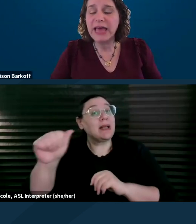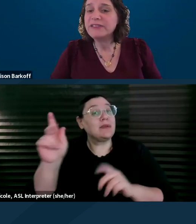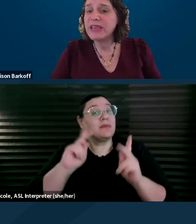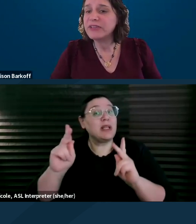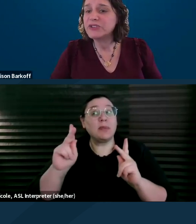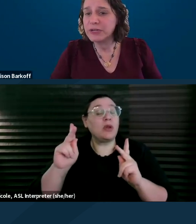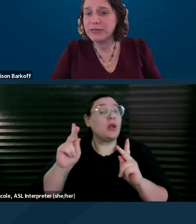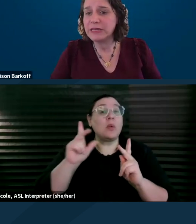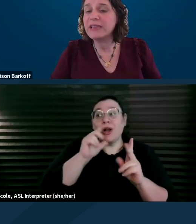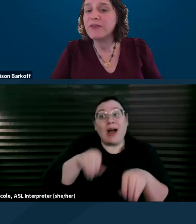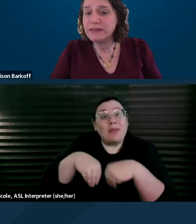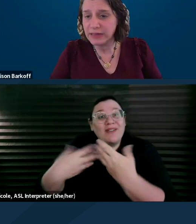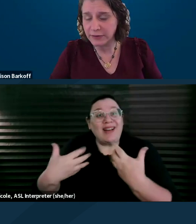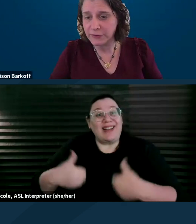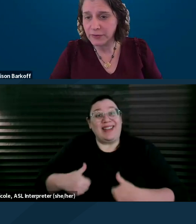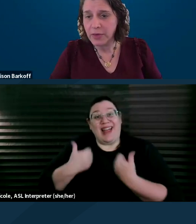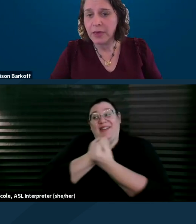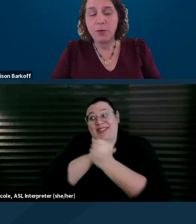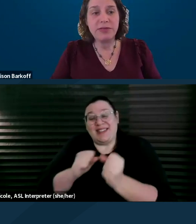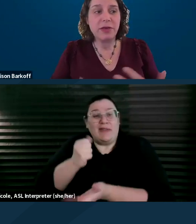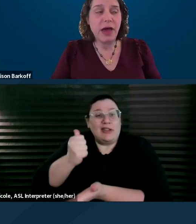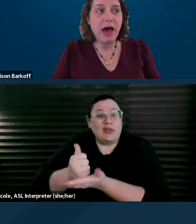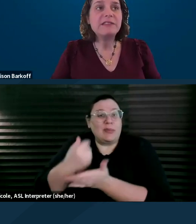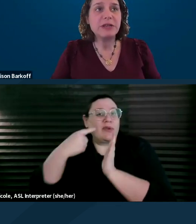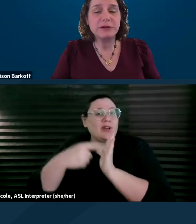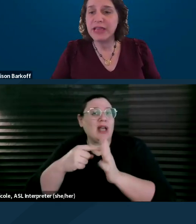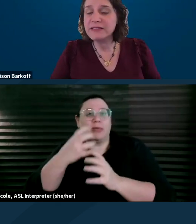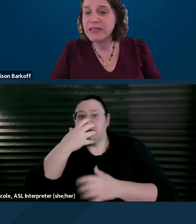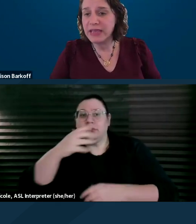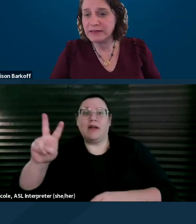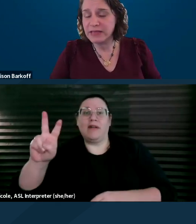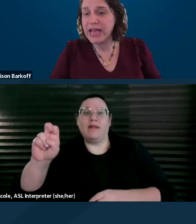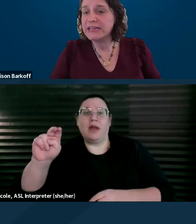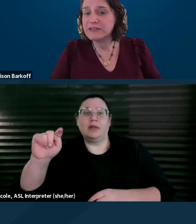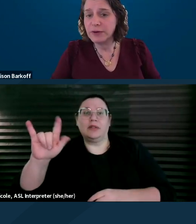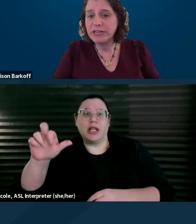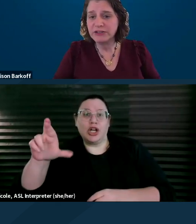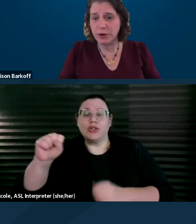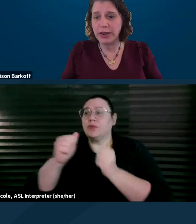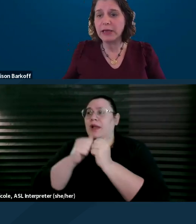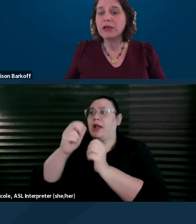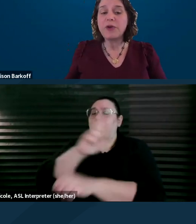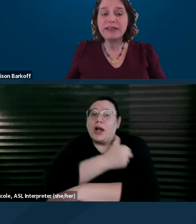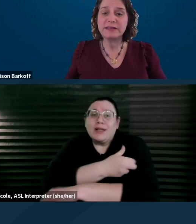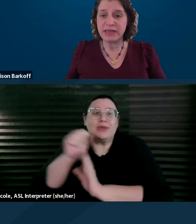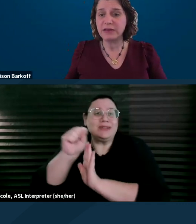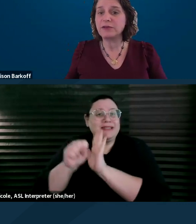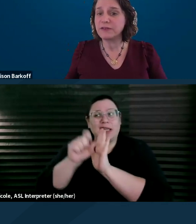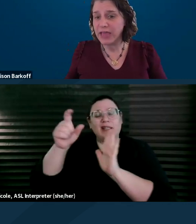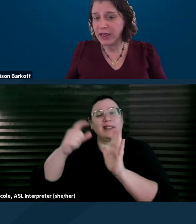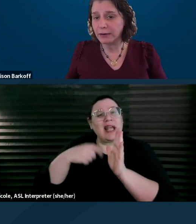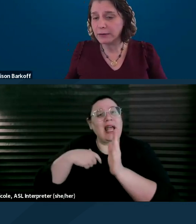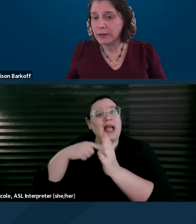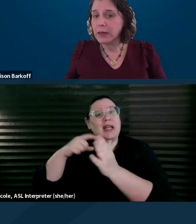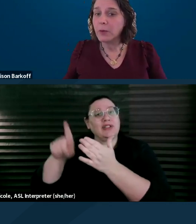denied life-saving treatment like ventilators, with hospitals and states that had discriminatory crisis